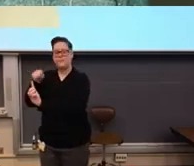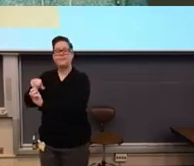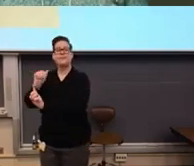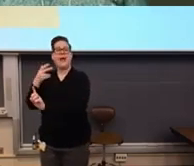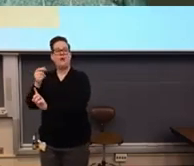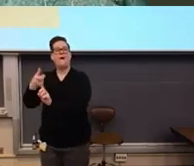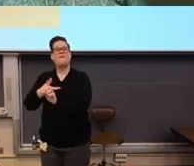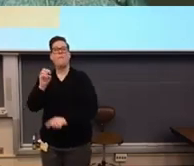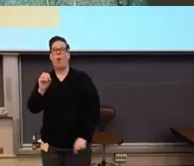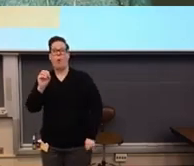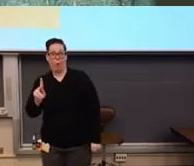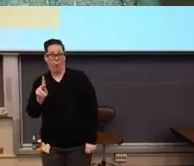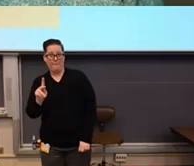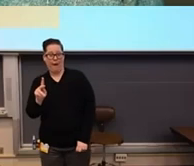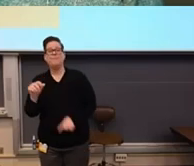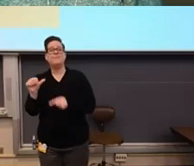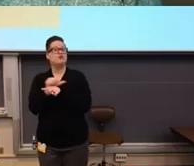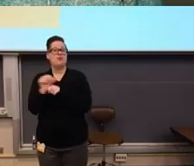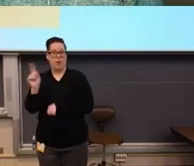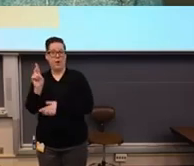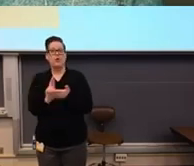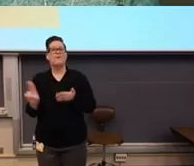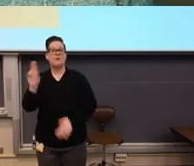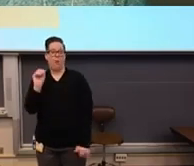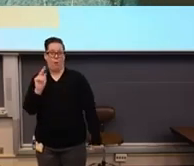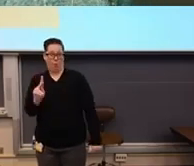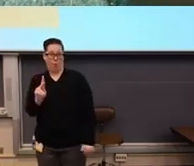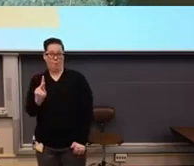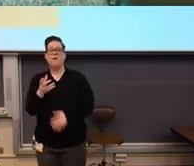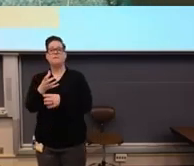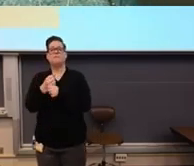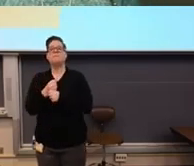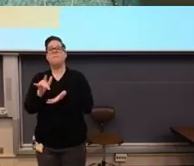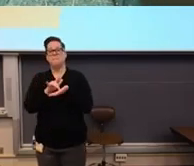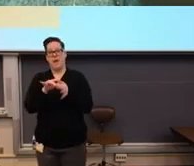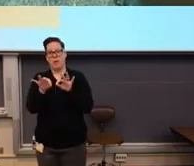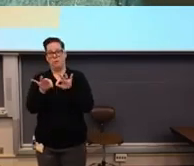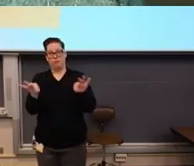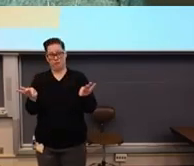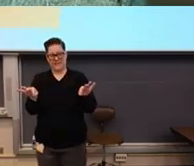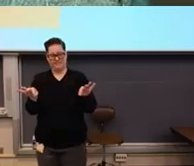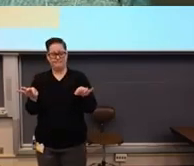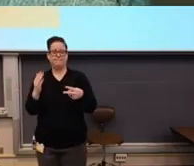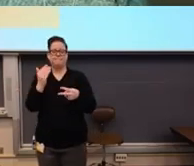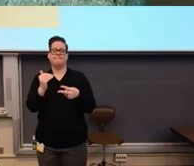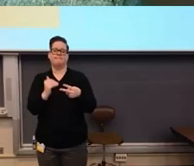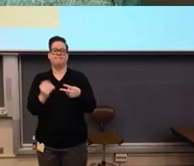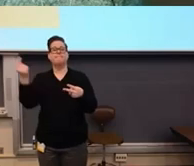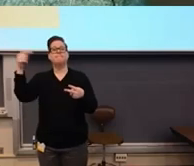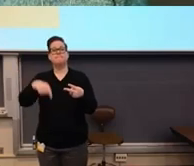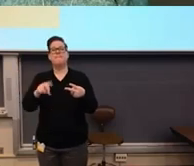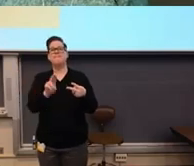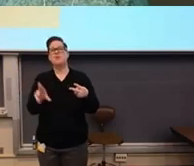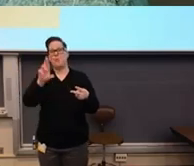from Oklahoma, and she trained at the University of Oklahoma, where she received her medical degree. And then she came to the U of